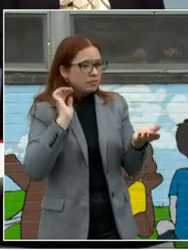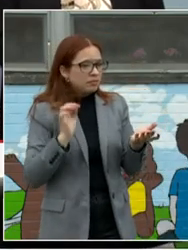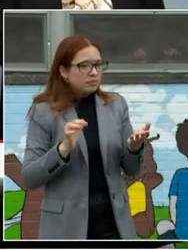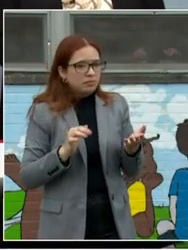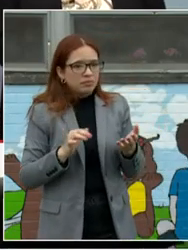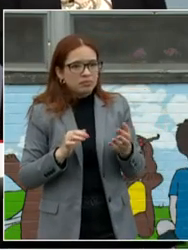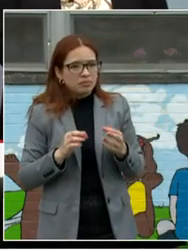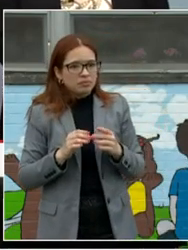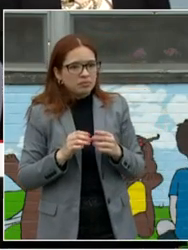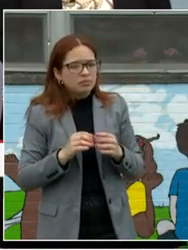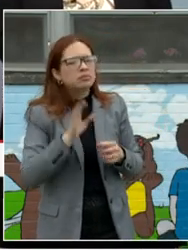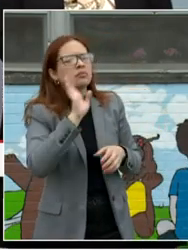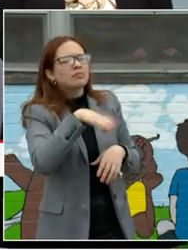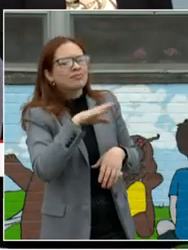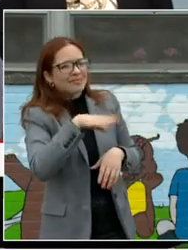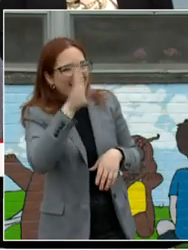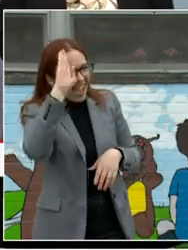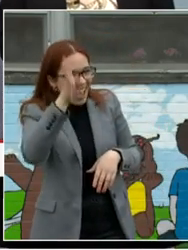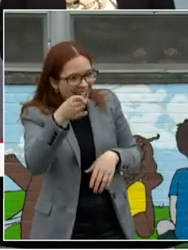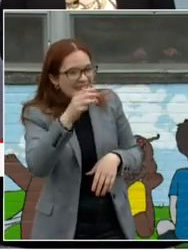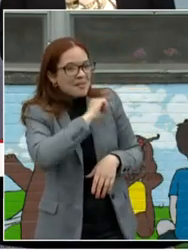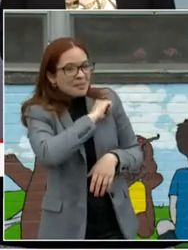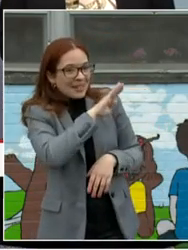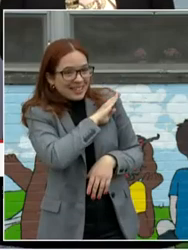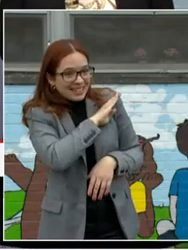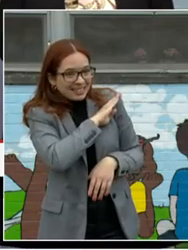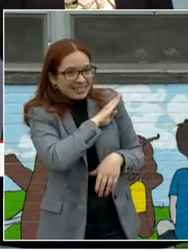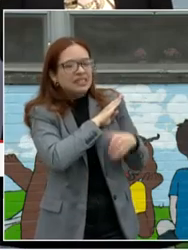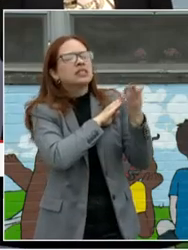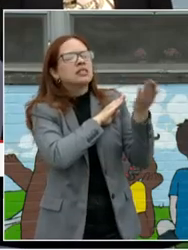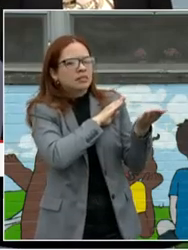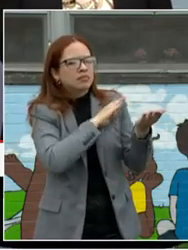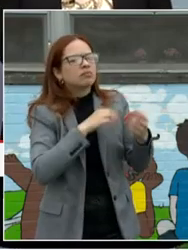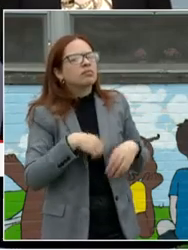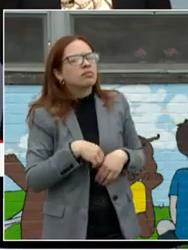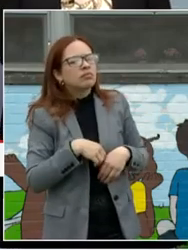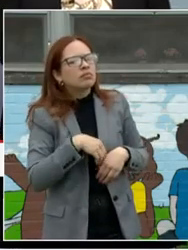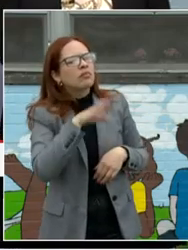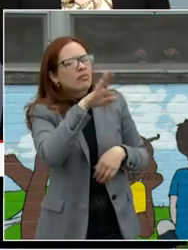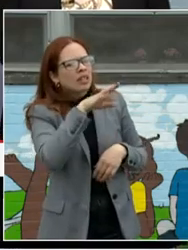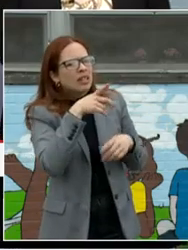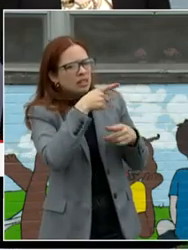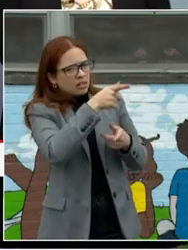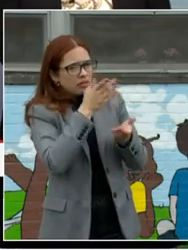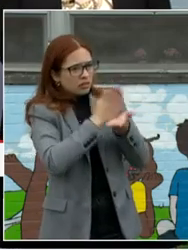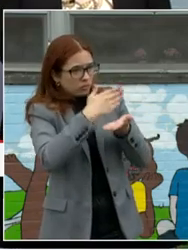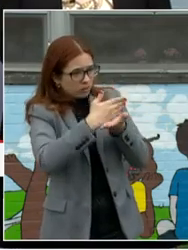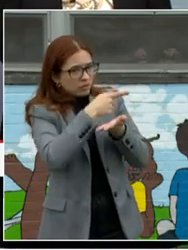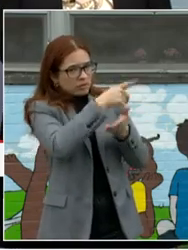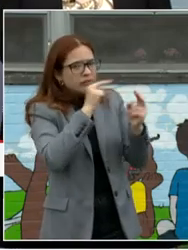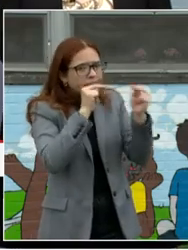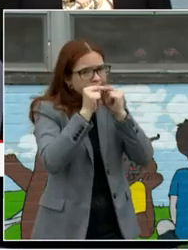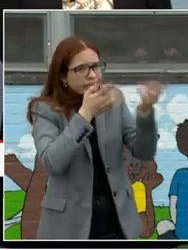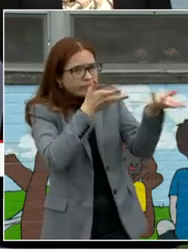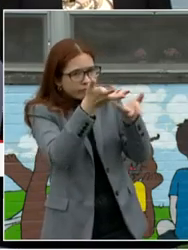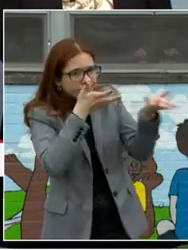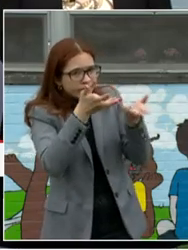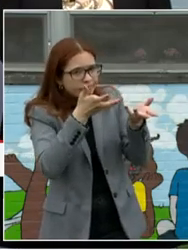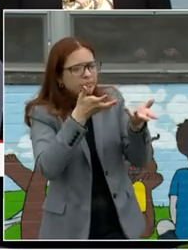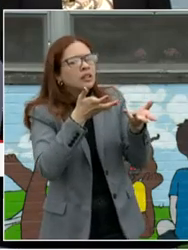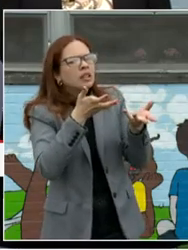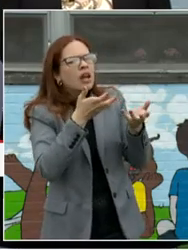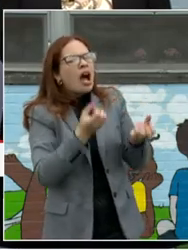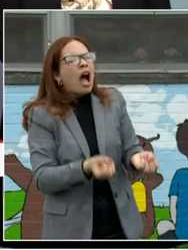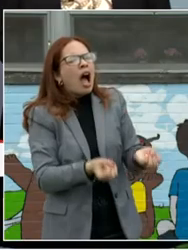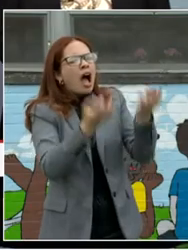Hello, Mayor. Nick Iannelli with WTOP. This is part of the ongoing budget negotiations. So do you have a feel for the level of support within the council